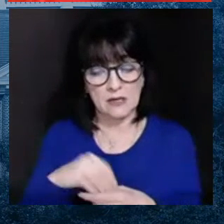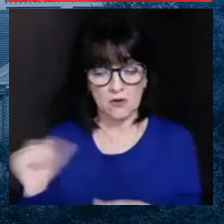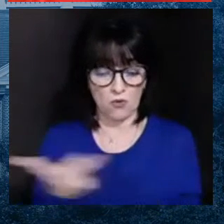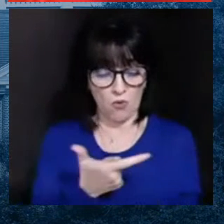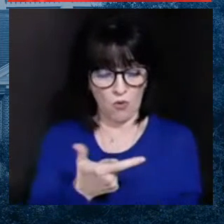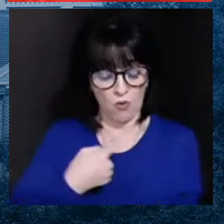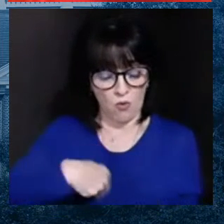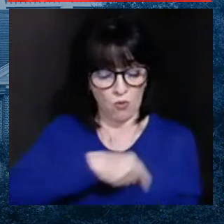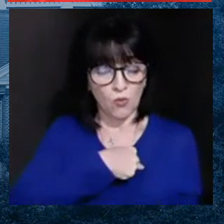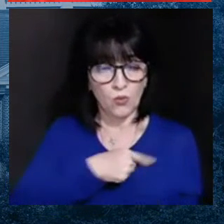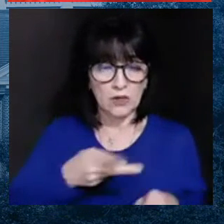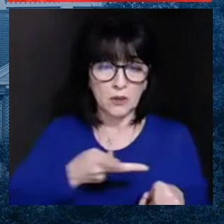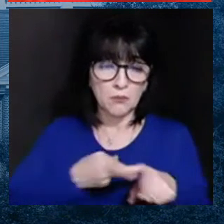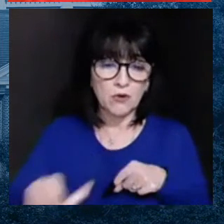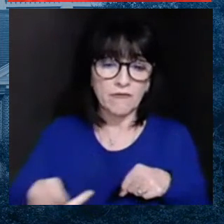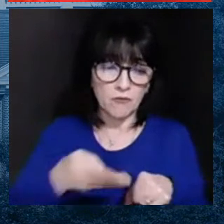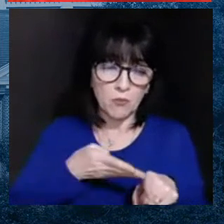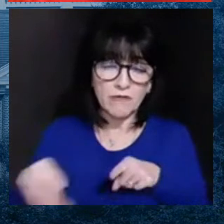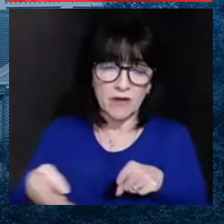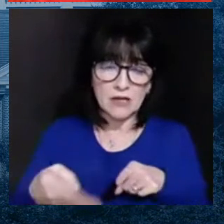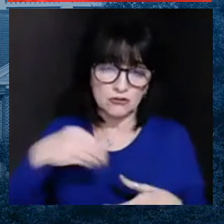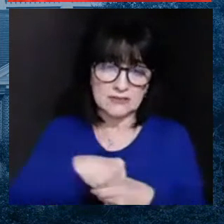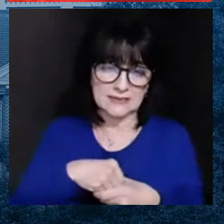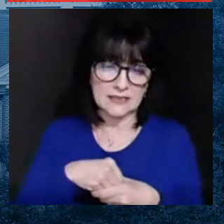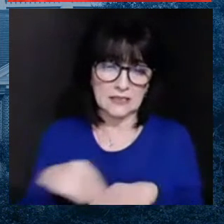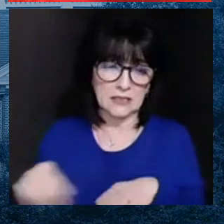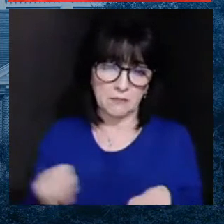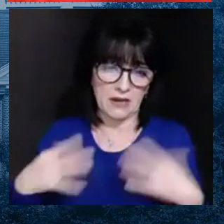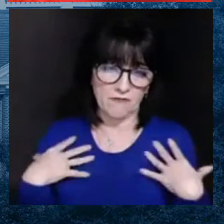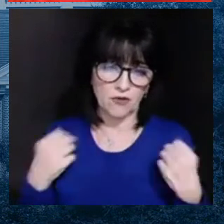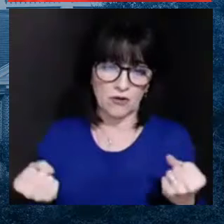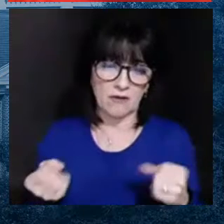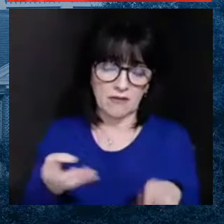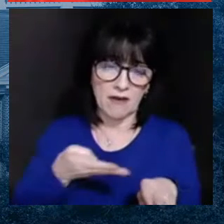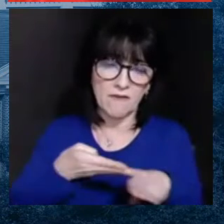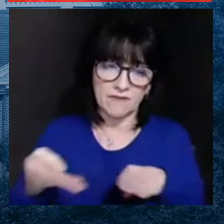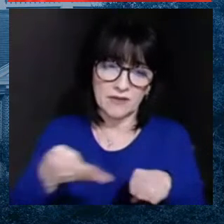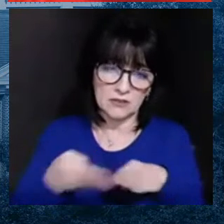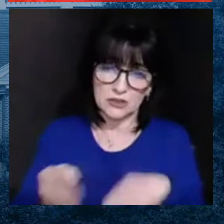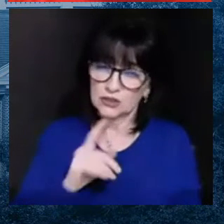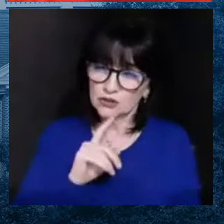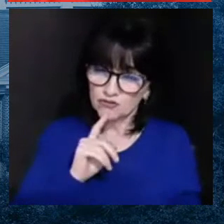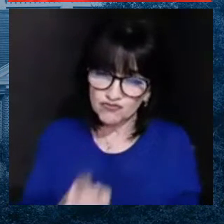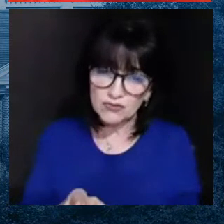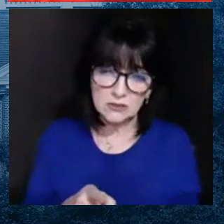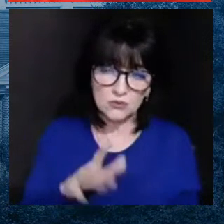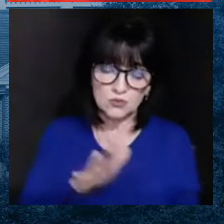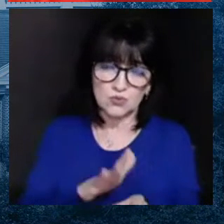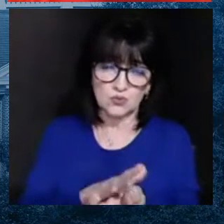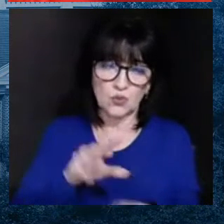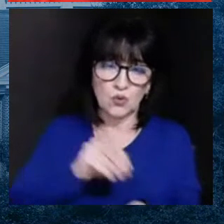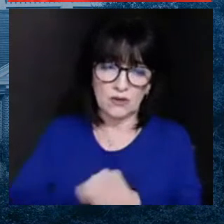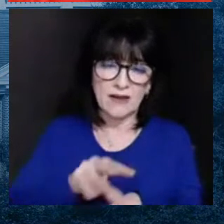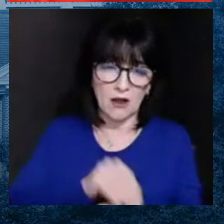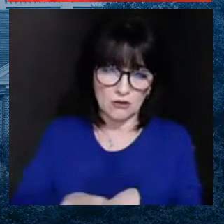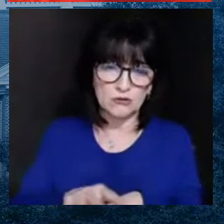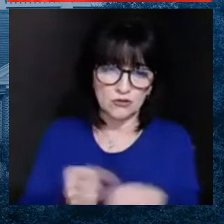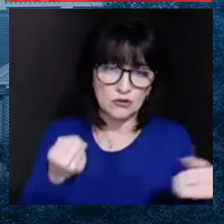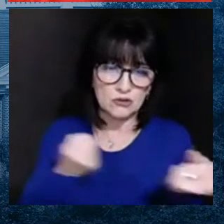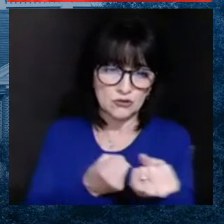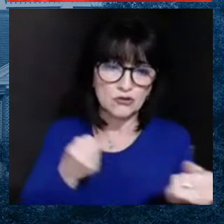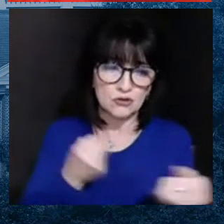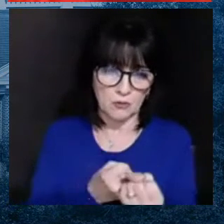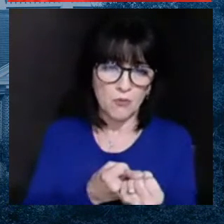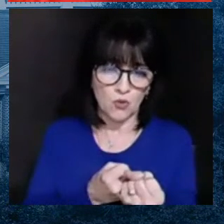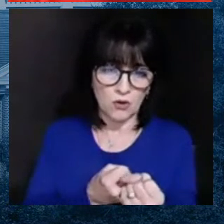otherwise. School psychologists, counselors, social workers, and nurses really work tirelessly to support those social emotional well-being of